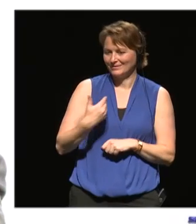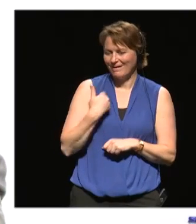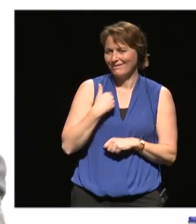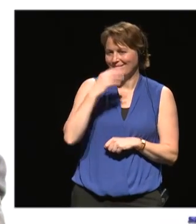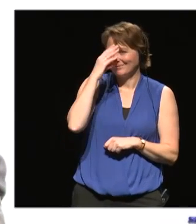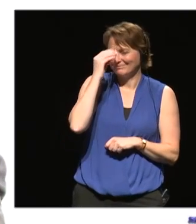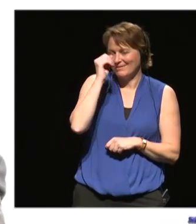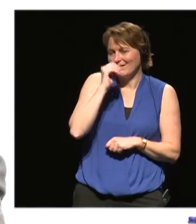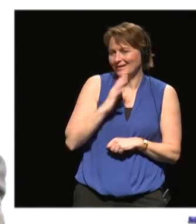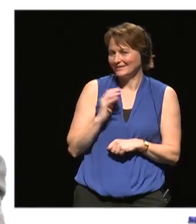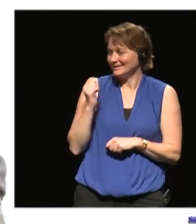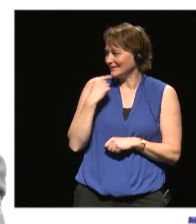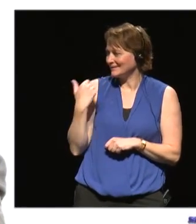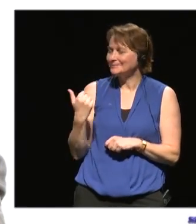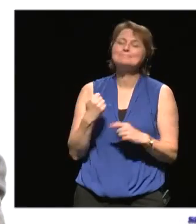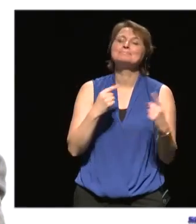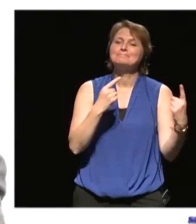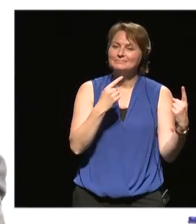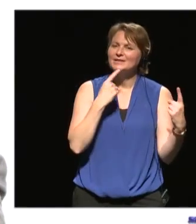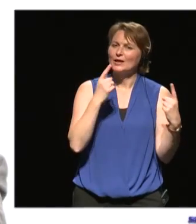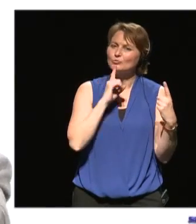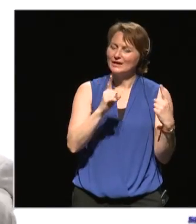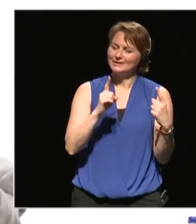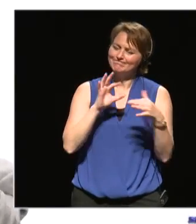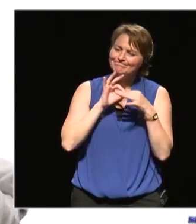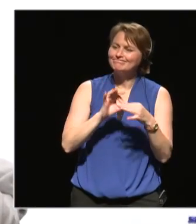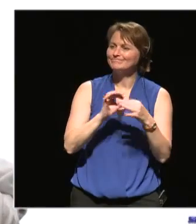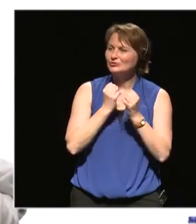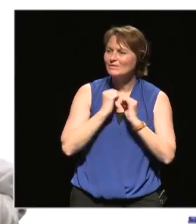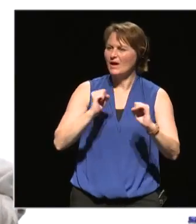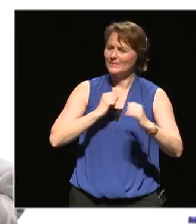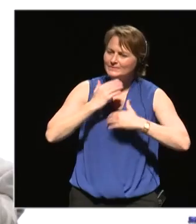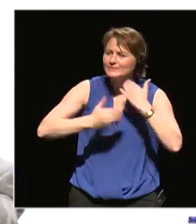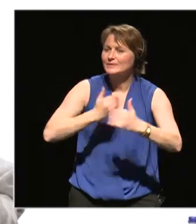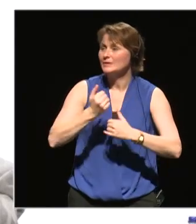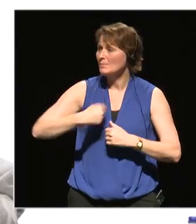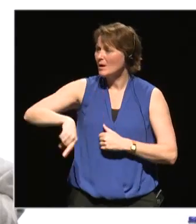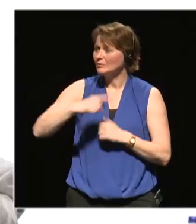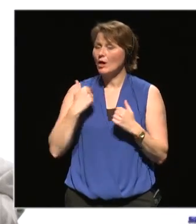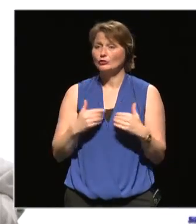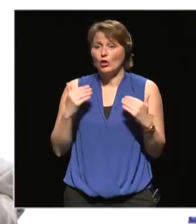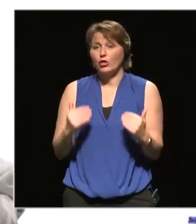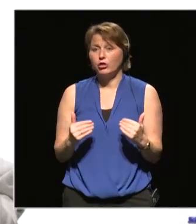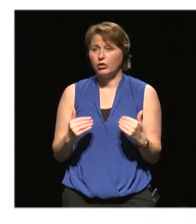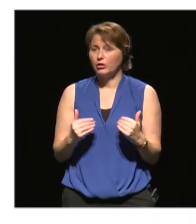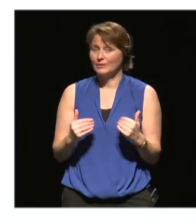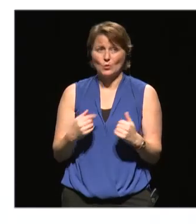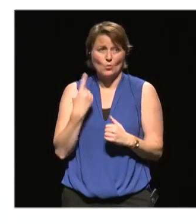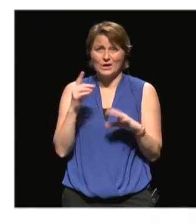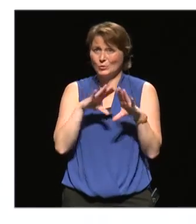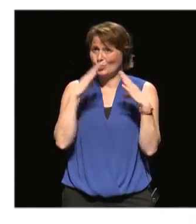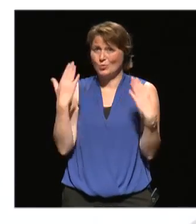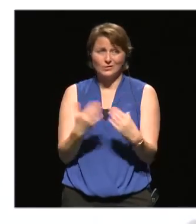And we have to get moving, all of us, because there's only one planet, only one world. There's